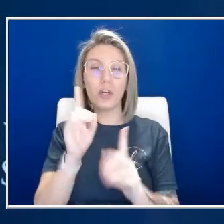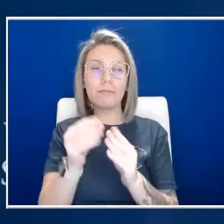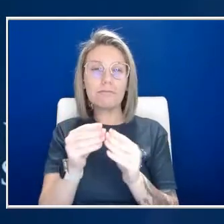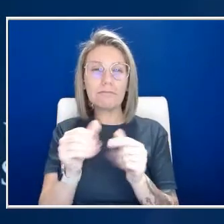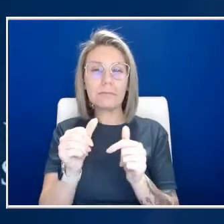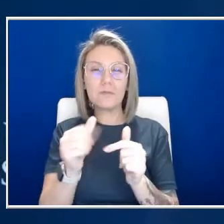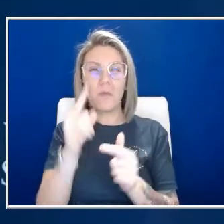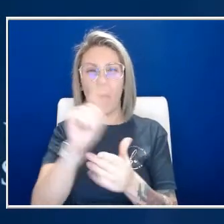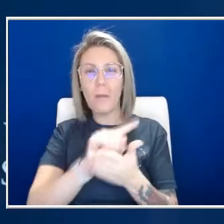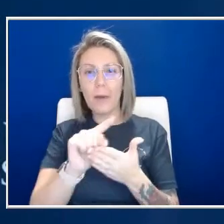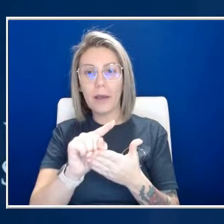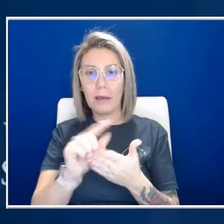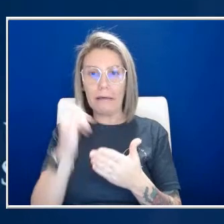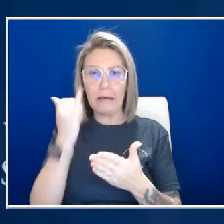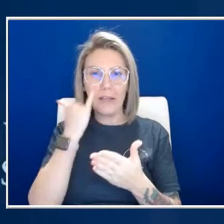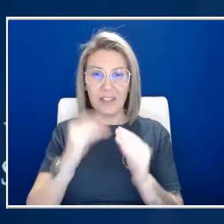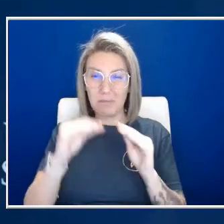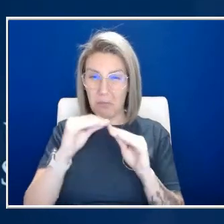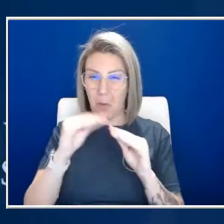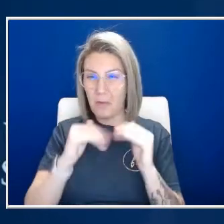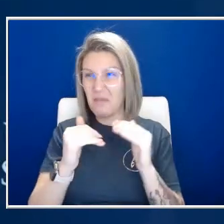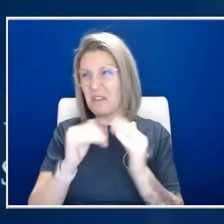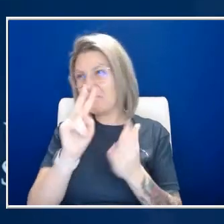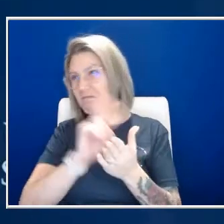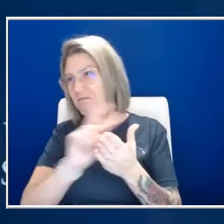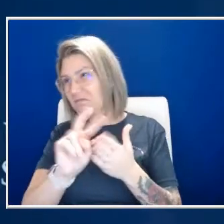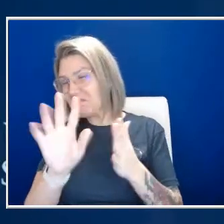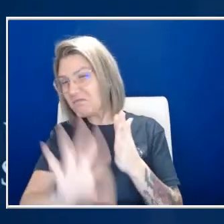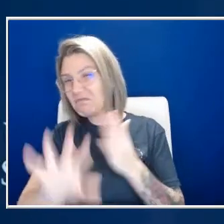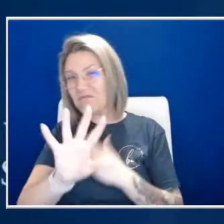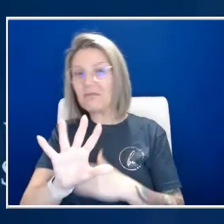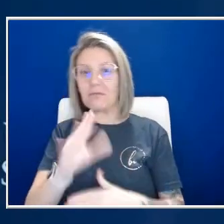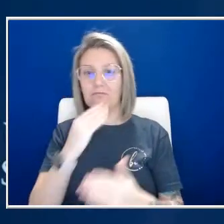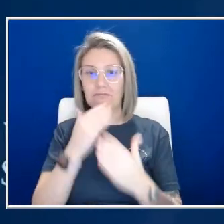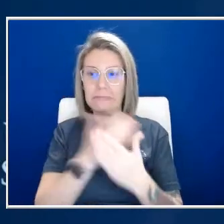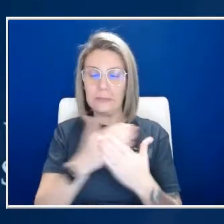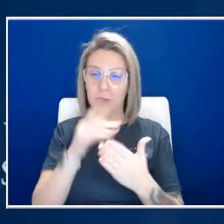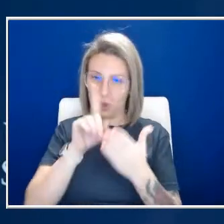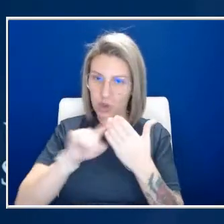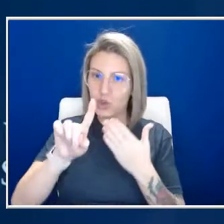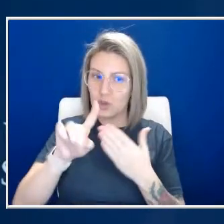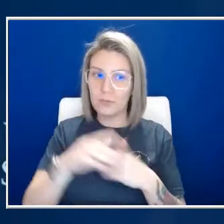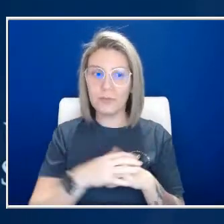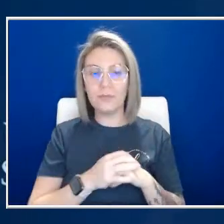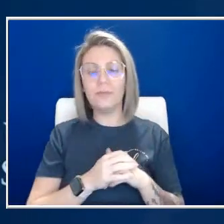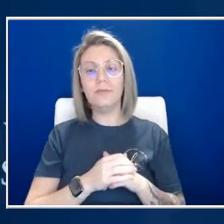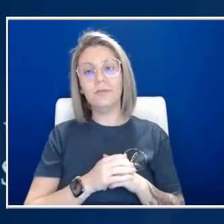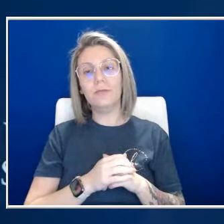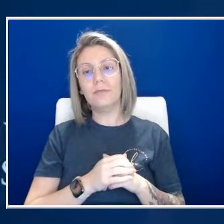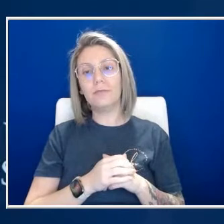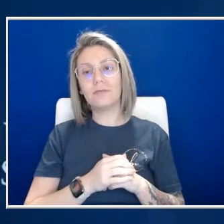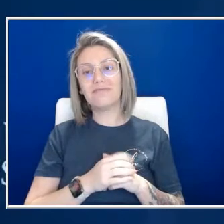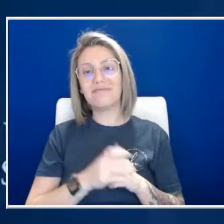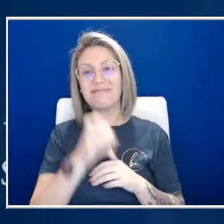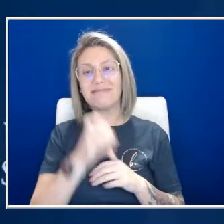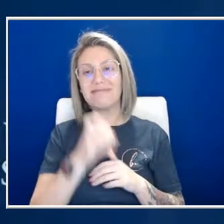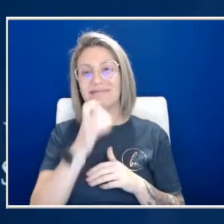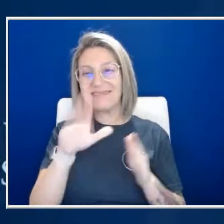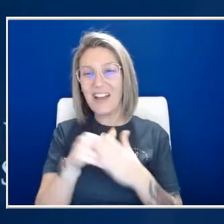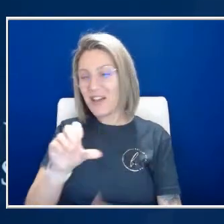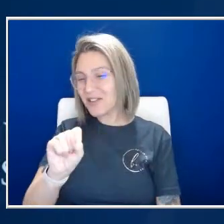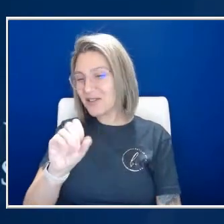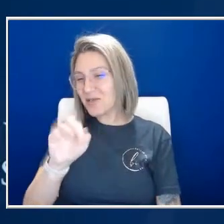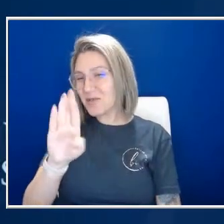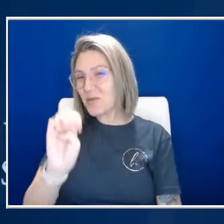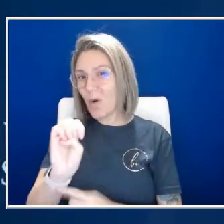lasts for more than a week or two, I would say is a good thing to get checked out. It turns out that not all sores, luckily, are going to turn out to be head and neck